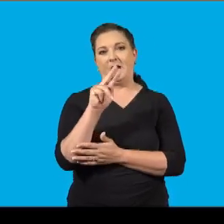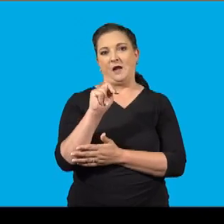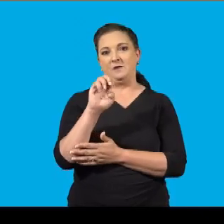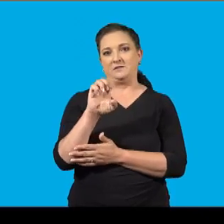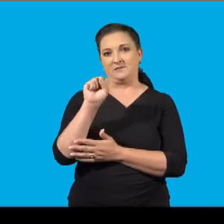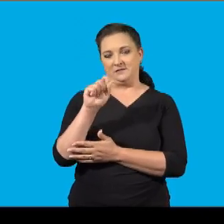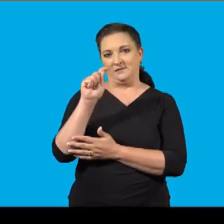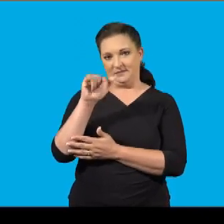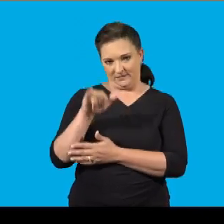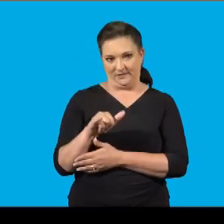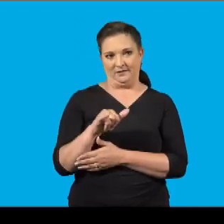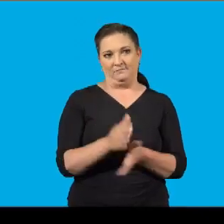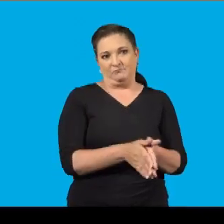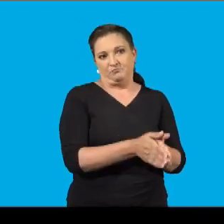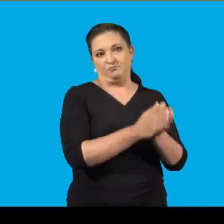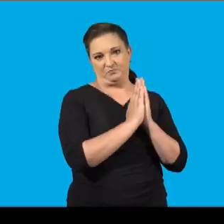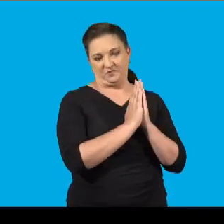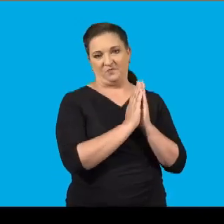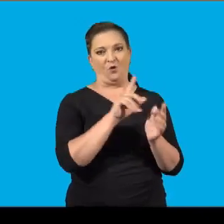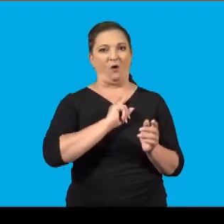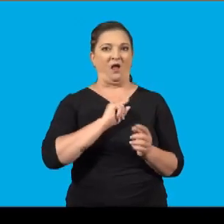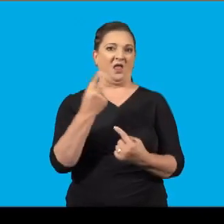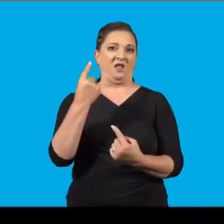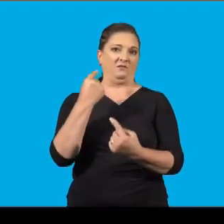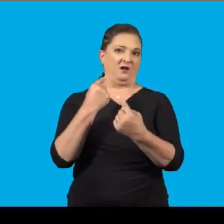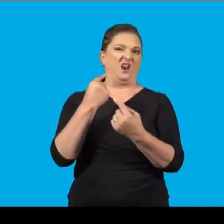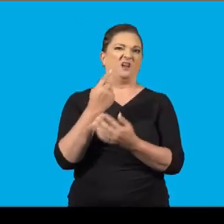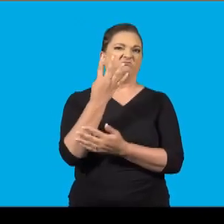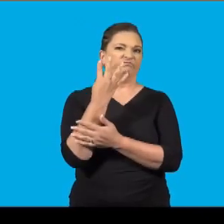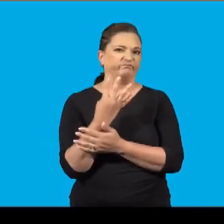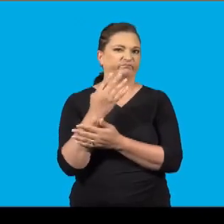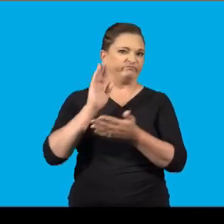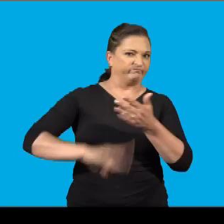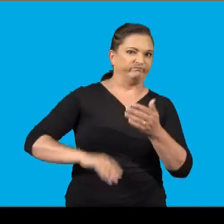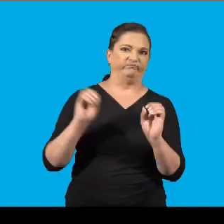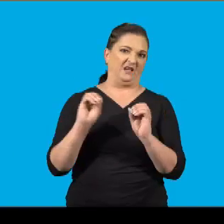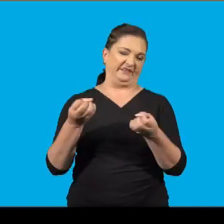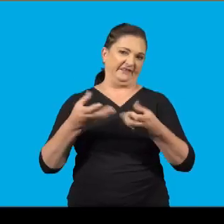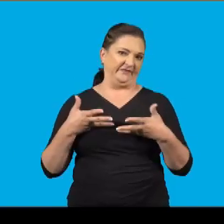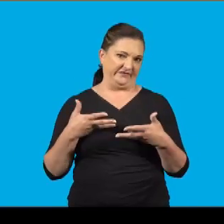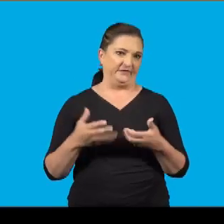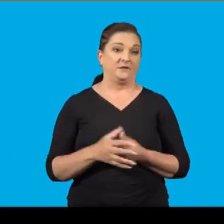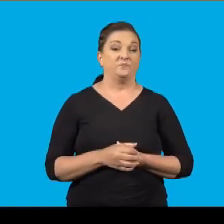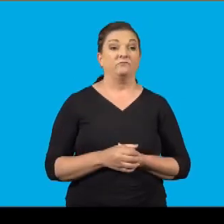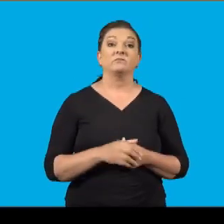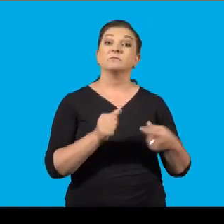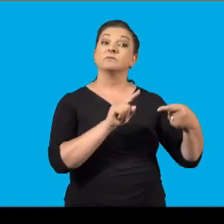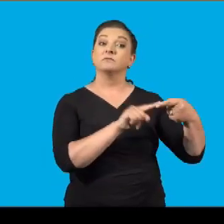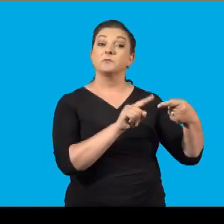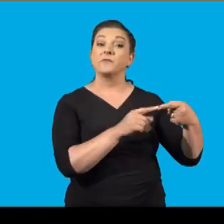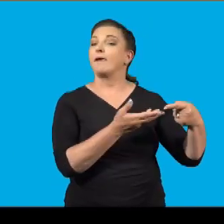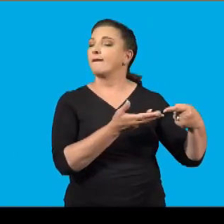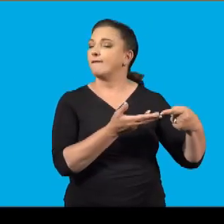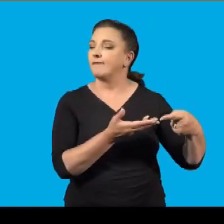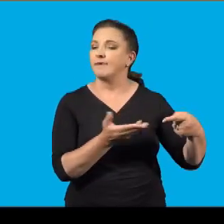prosecution. So now you have to extract those relevant words from the source. Now you can see there, possible answers. It